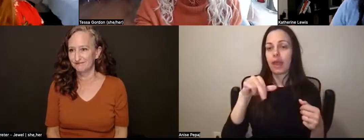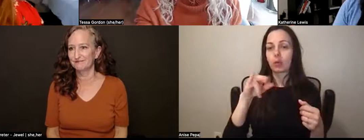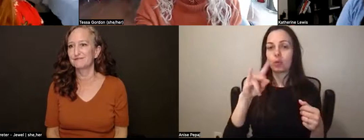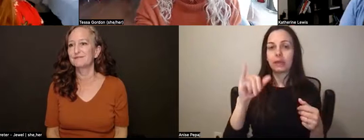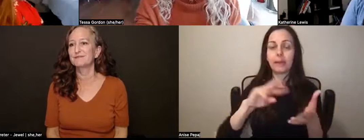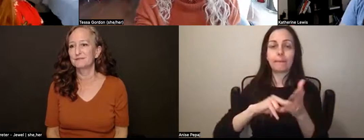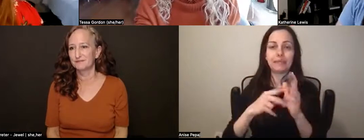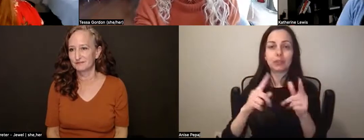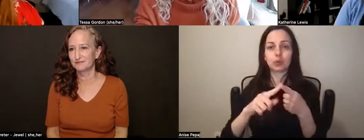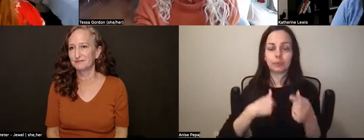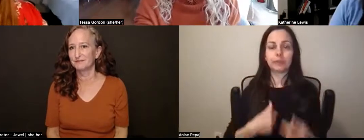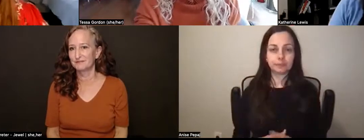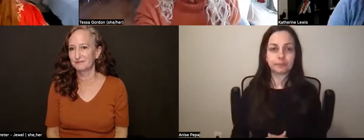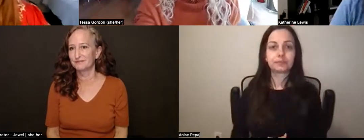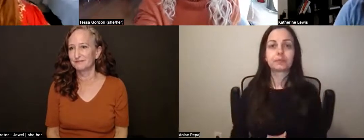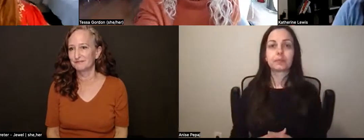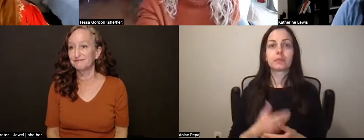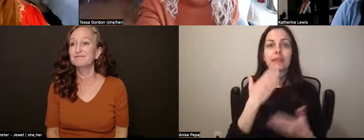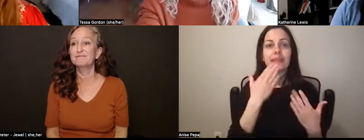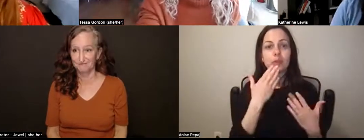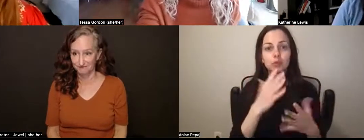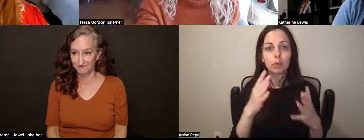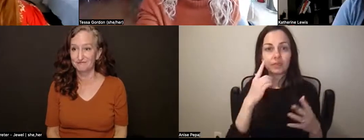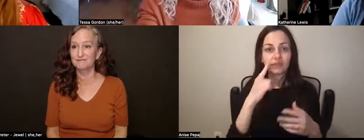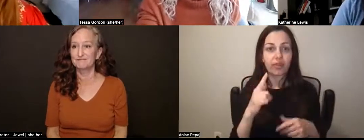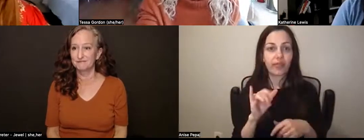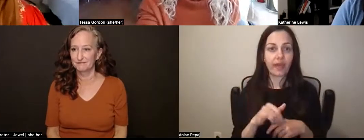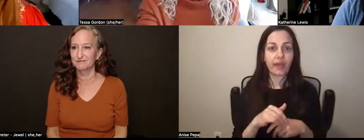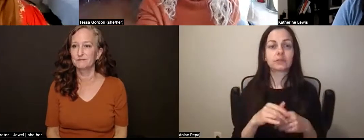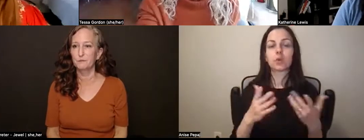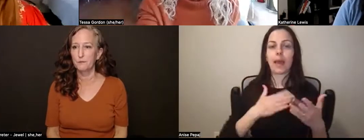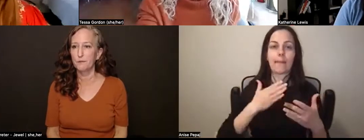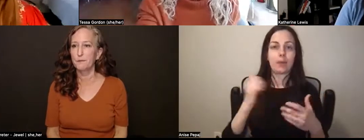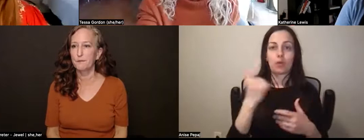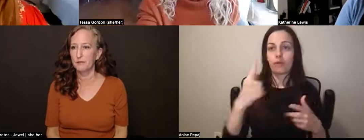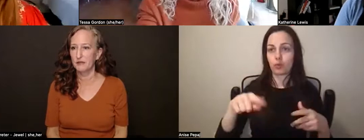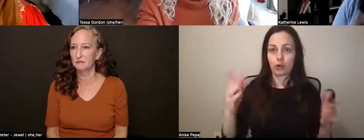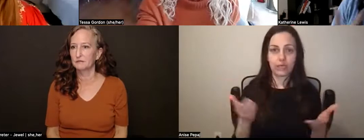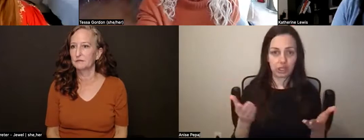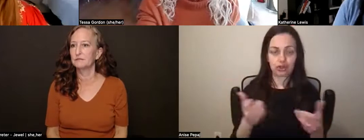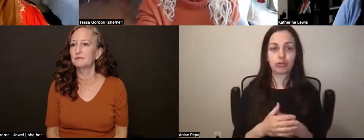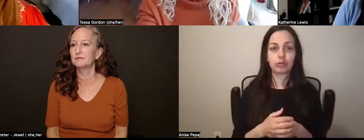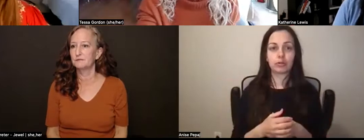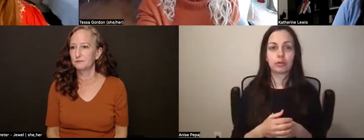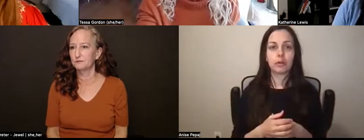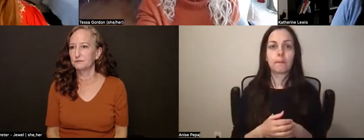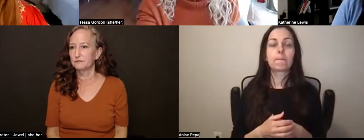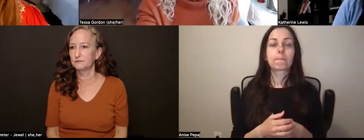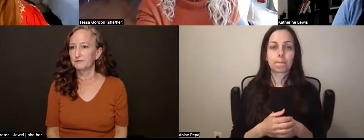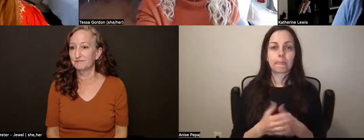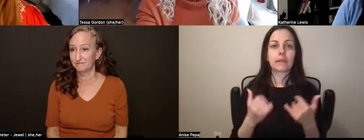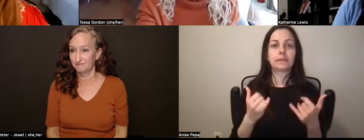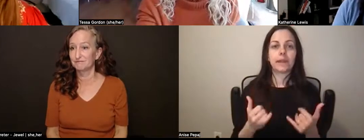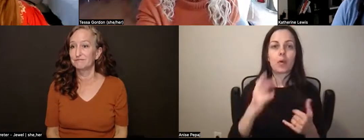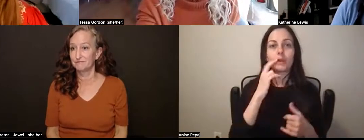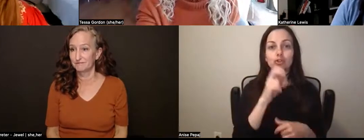Thank you each so much for your responses, for your introductions. We're again so happy that you're all here. I kind of want to segue the conversation that